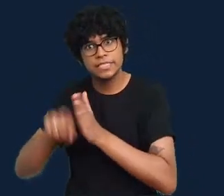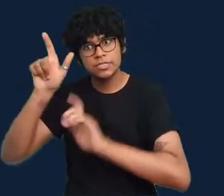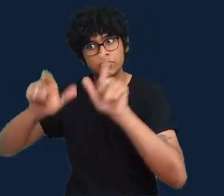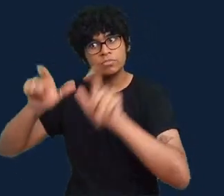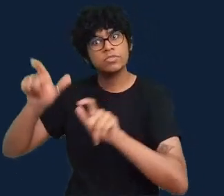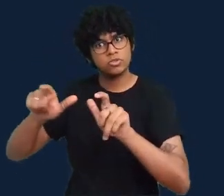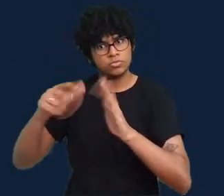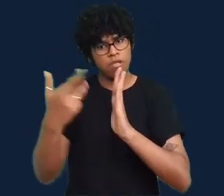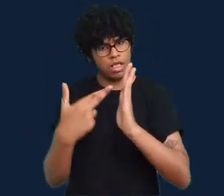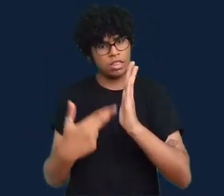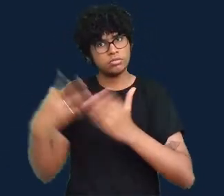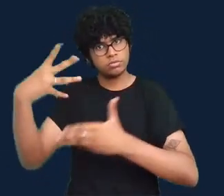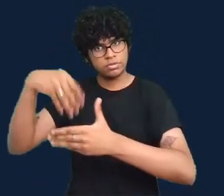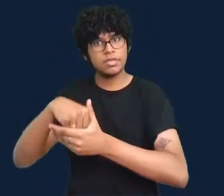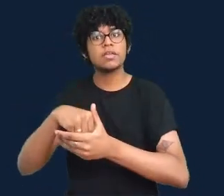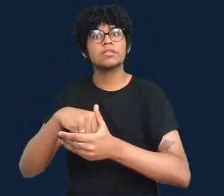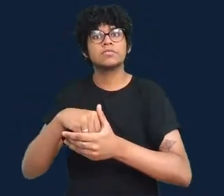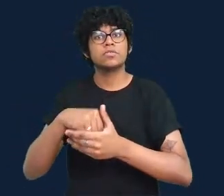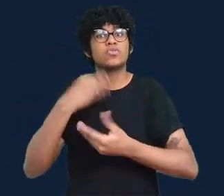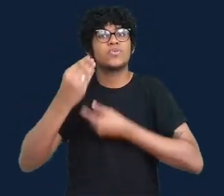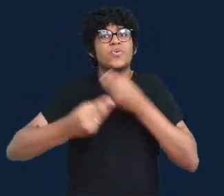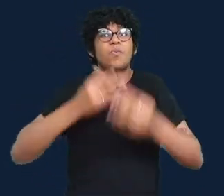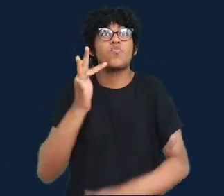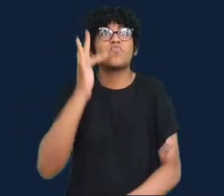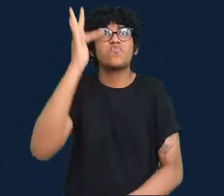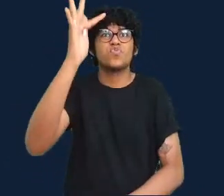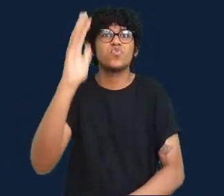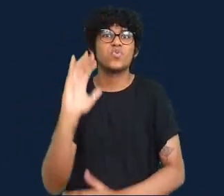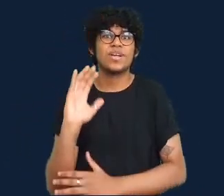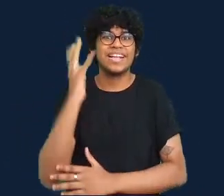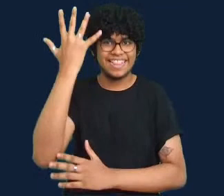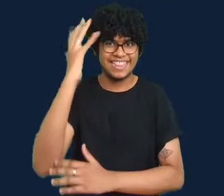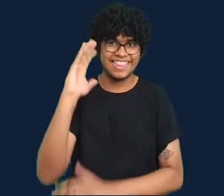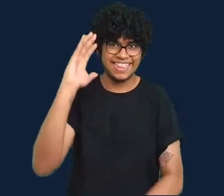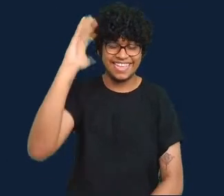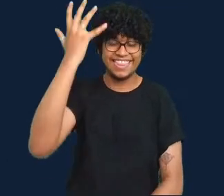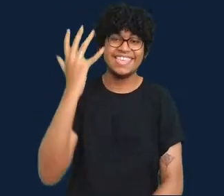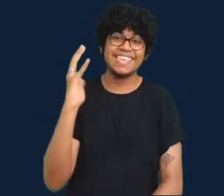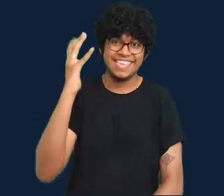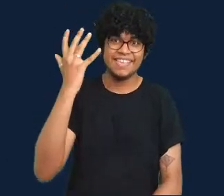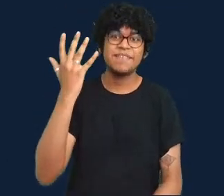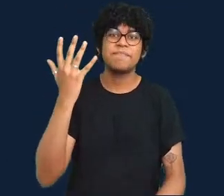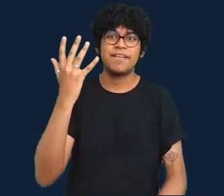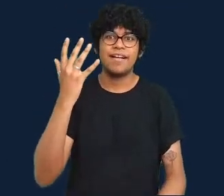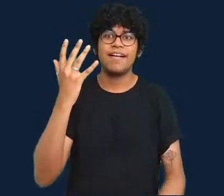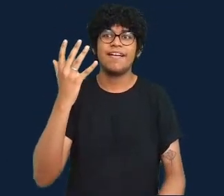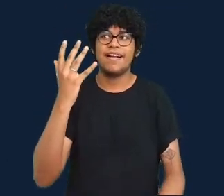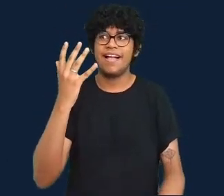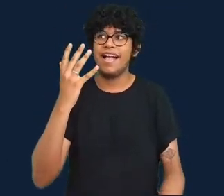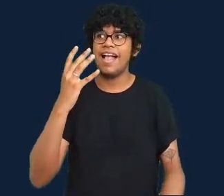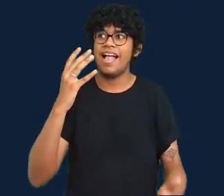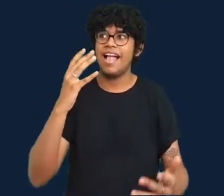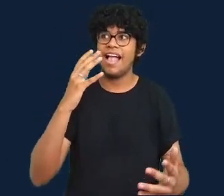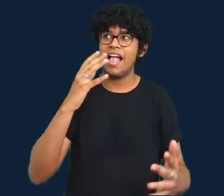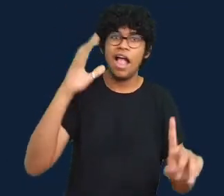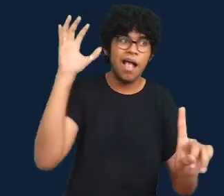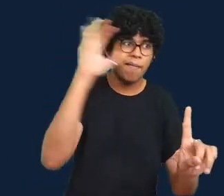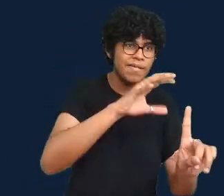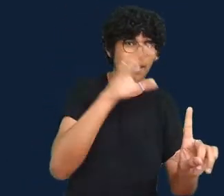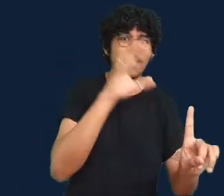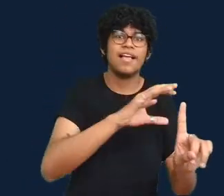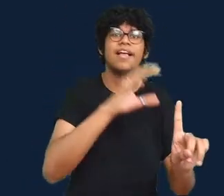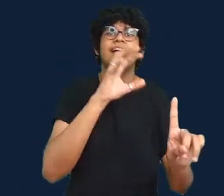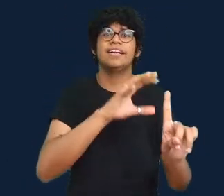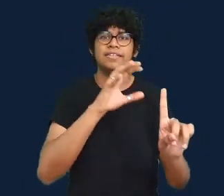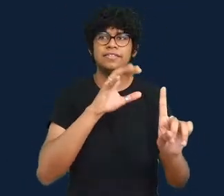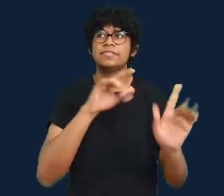be like, and what are our threats and what are different scenarios looking like. And the one person who was